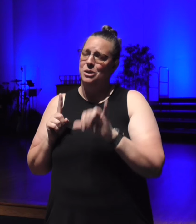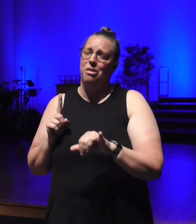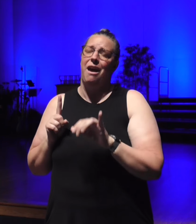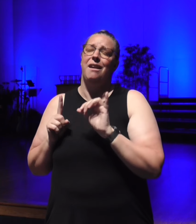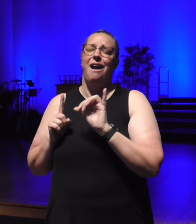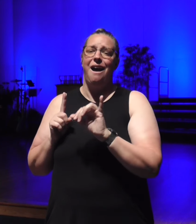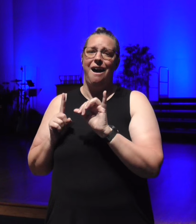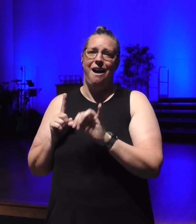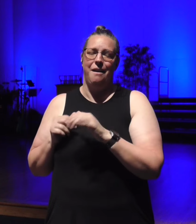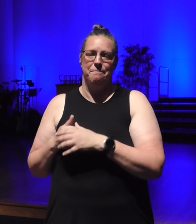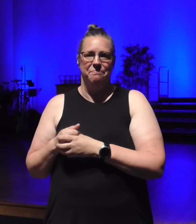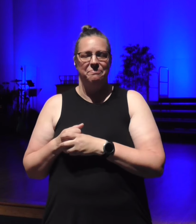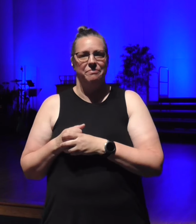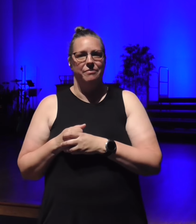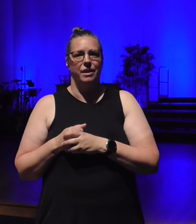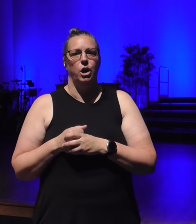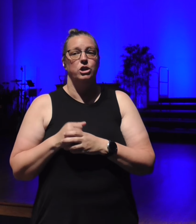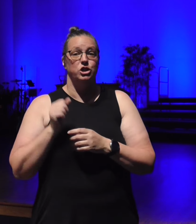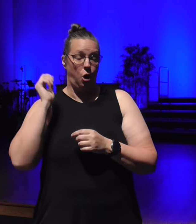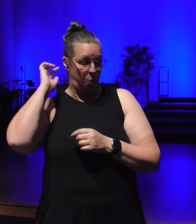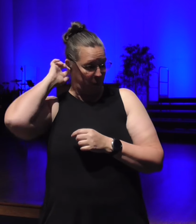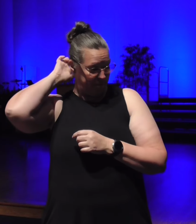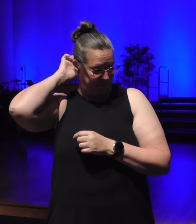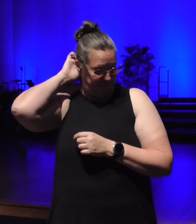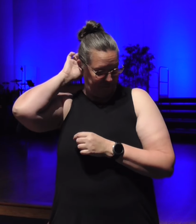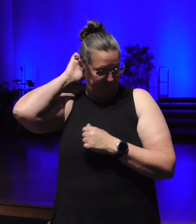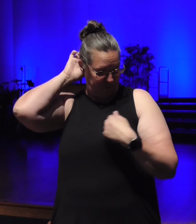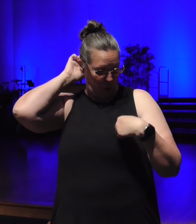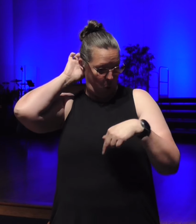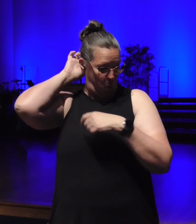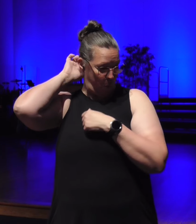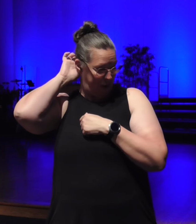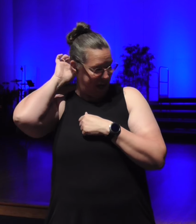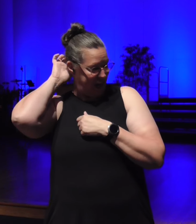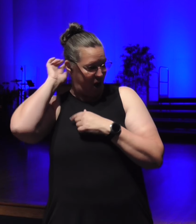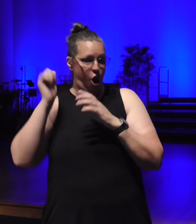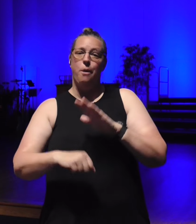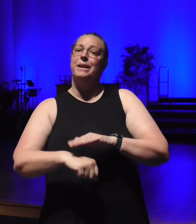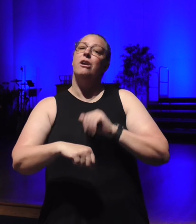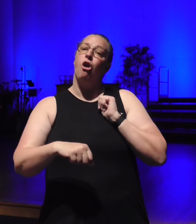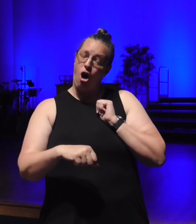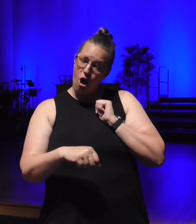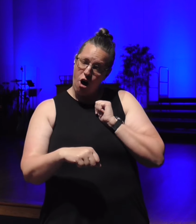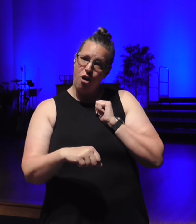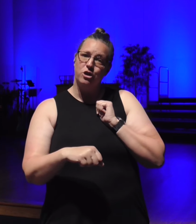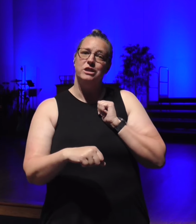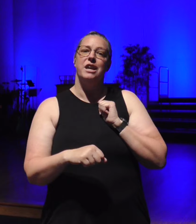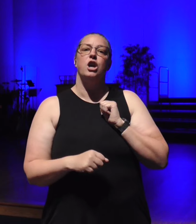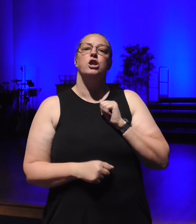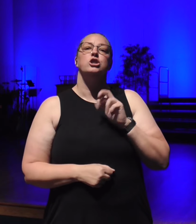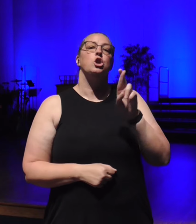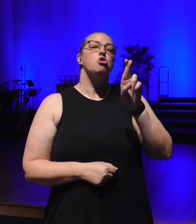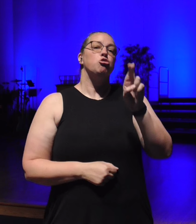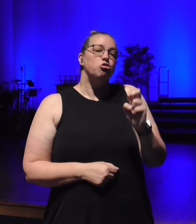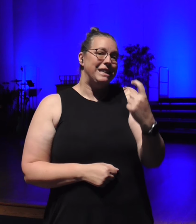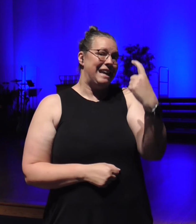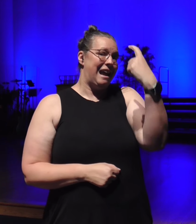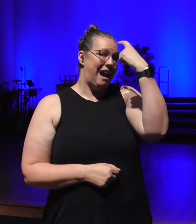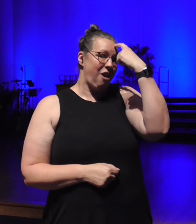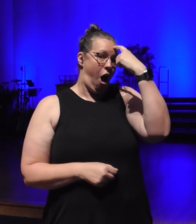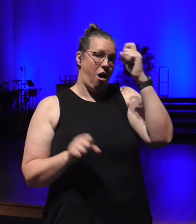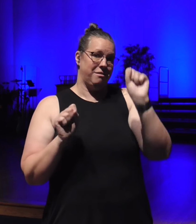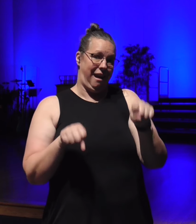to transform our own passion and pain, to be of service in the world, to recognize the